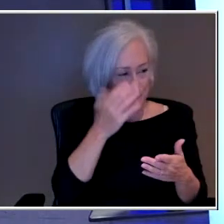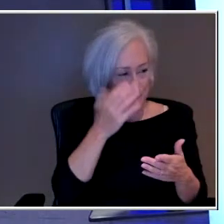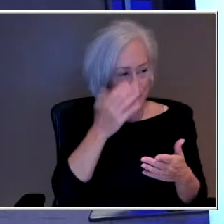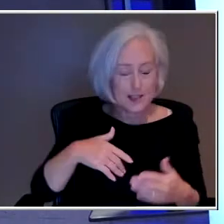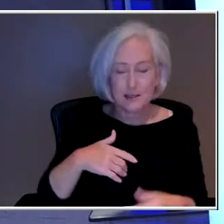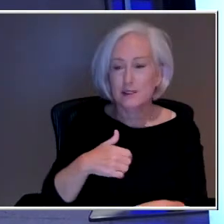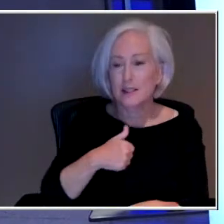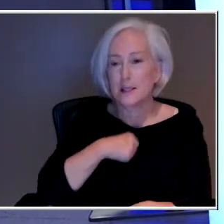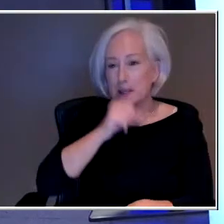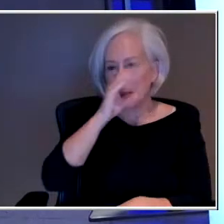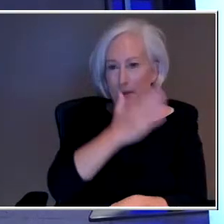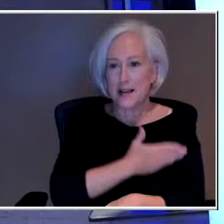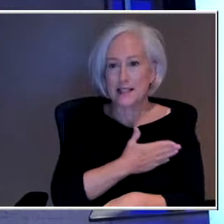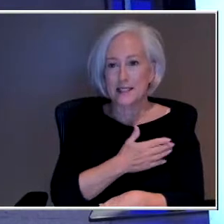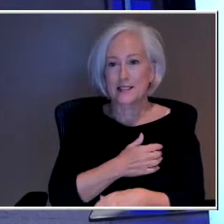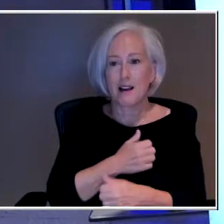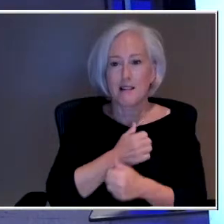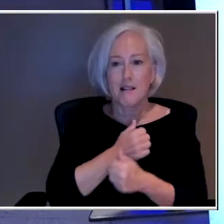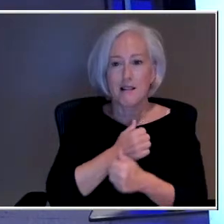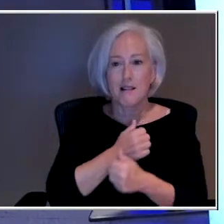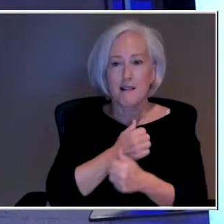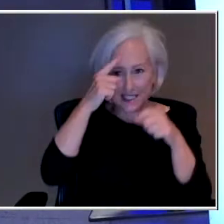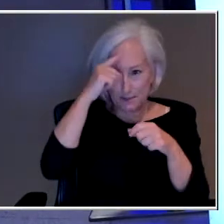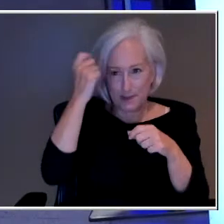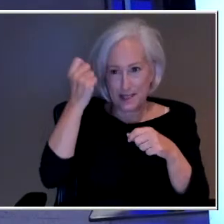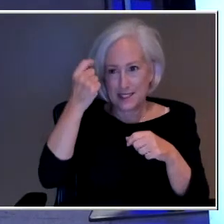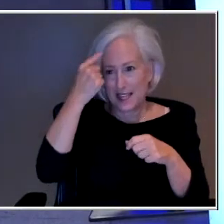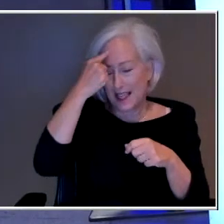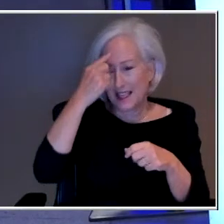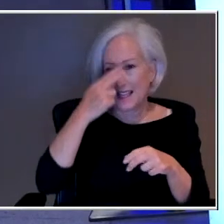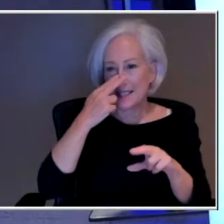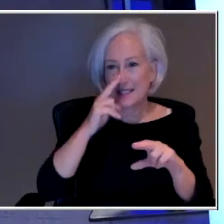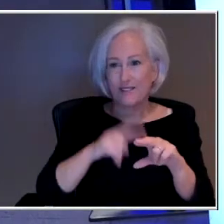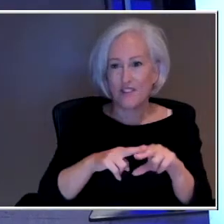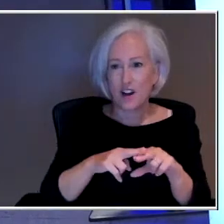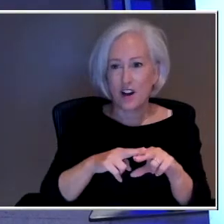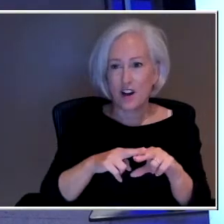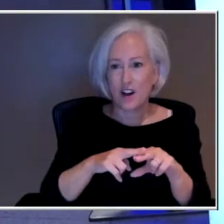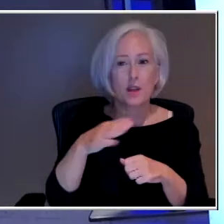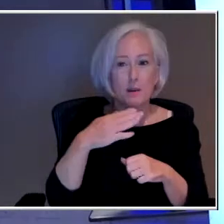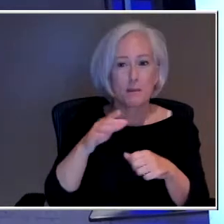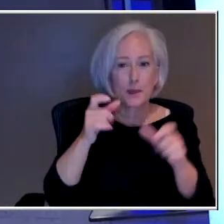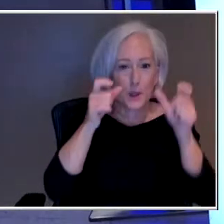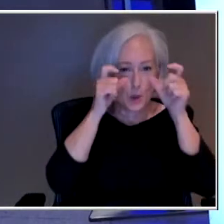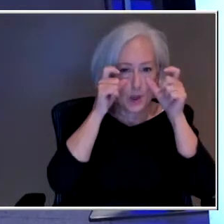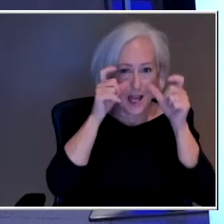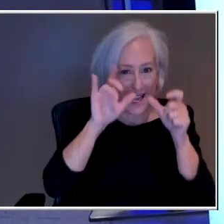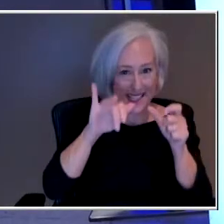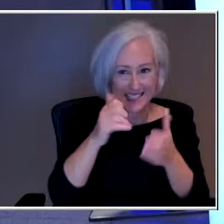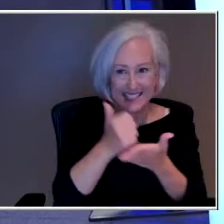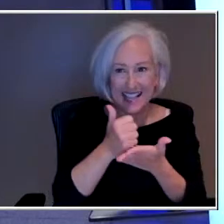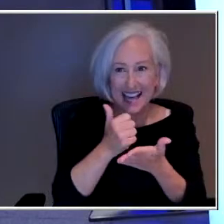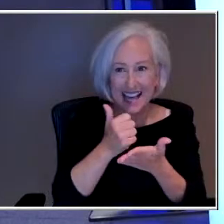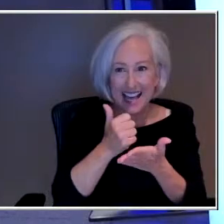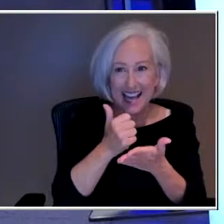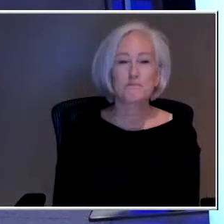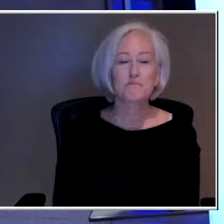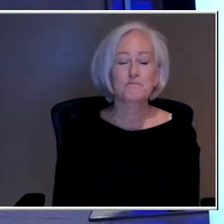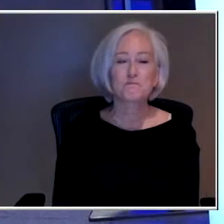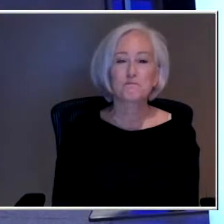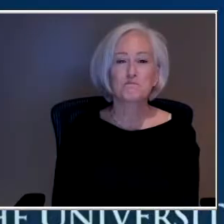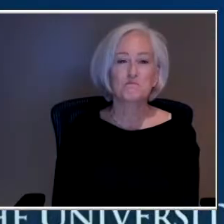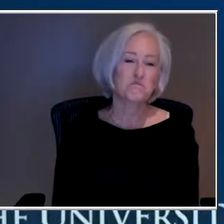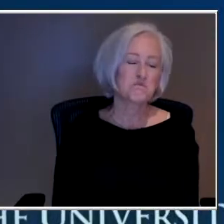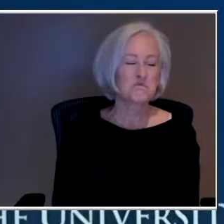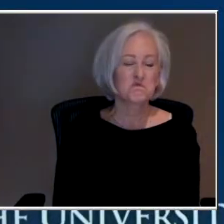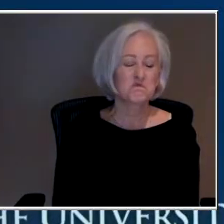wear glasses just because he thinks they're fun. So I got him some with the blue light. Yep. Does that help, the blue light protection? Not a lot of data out there